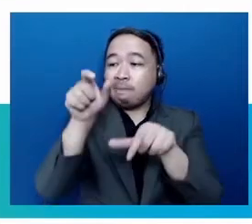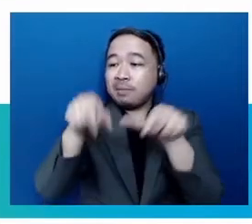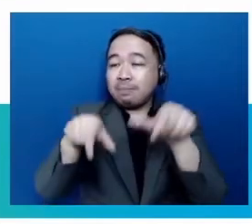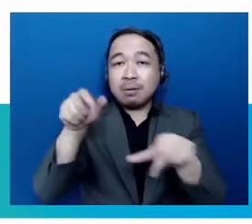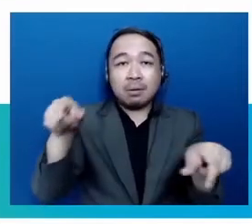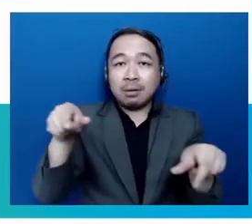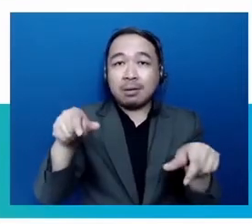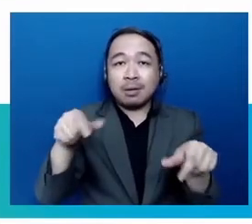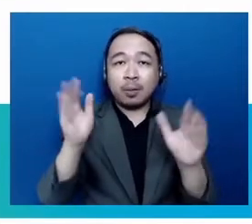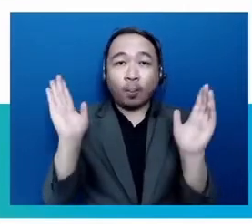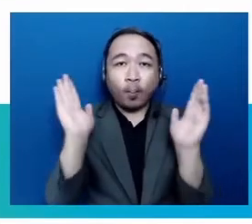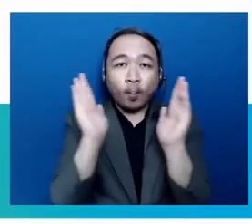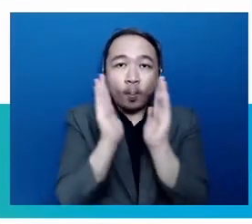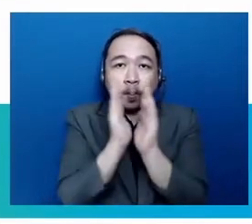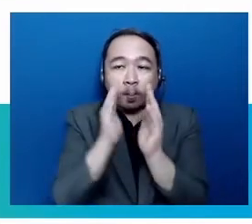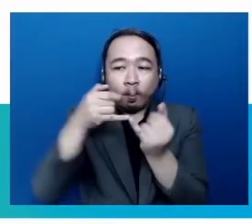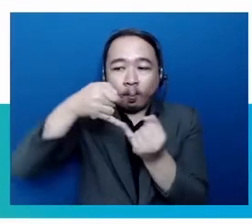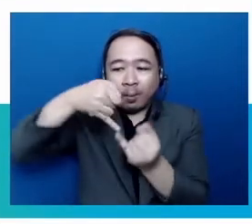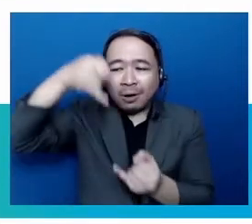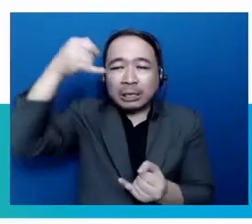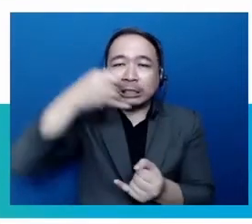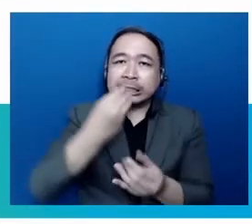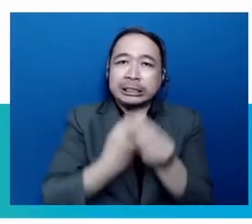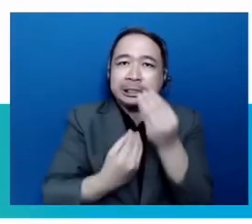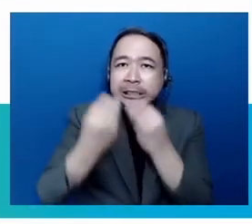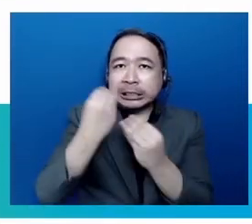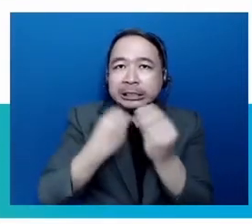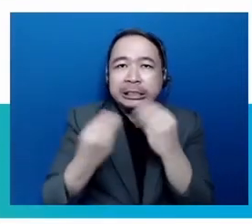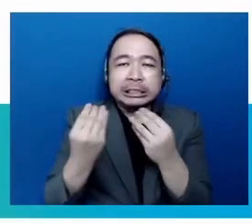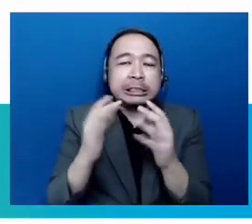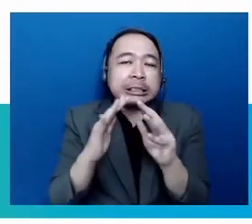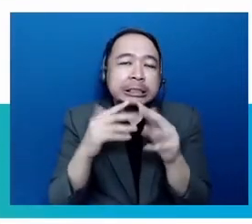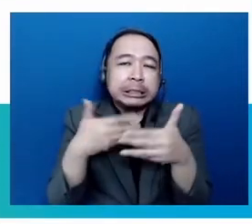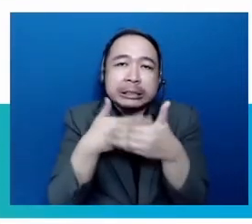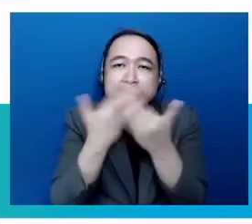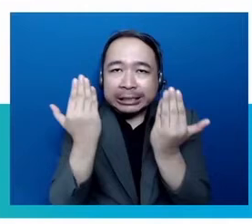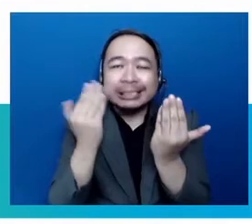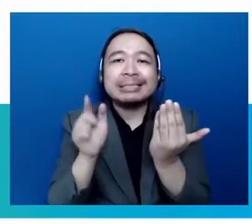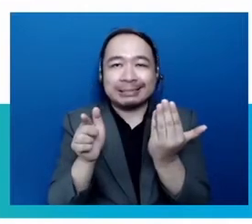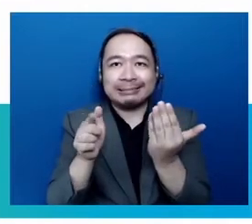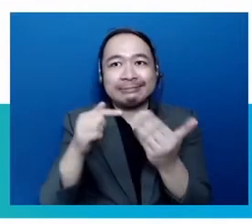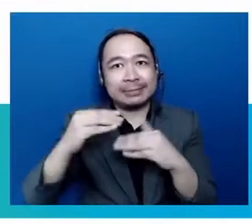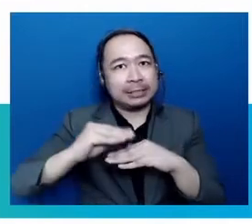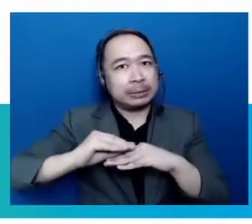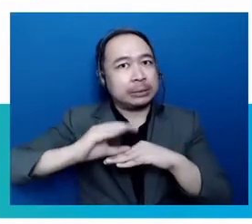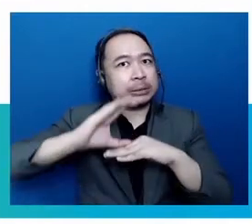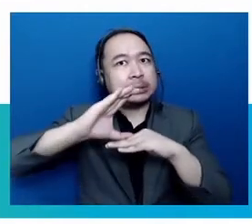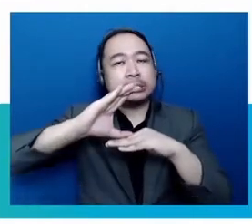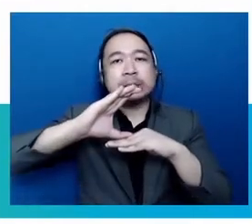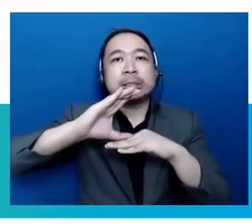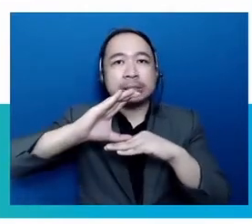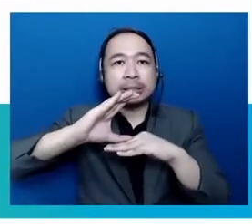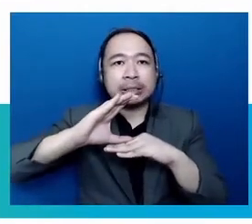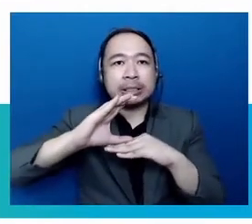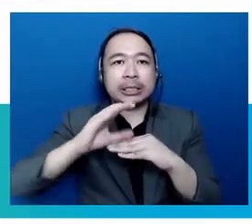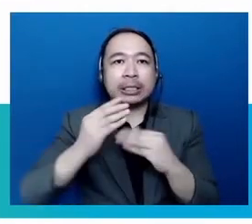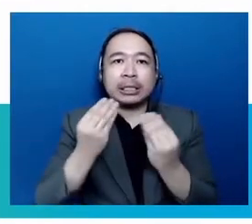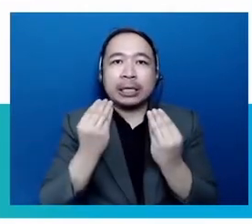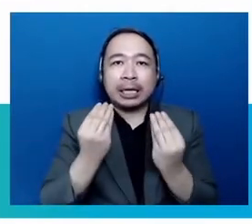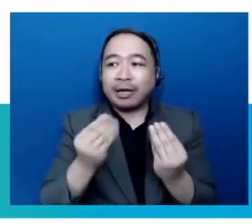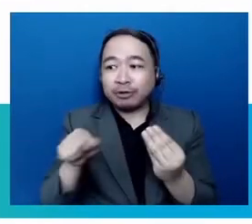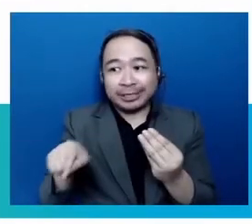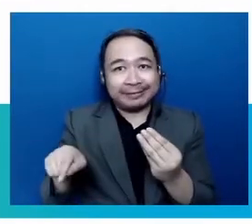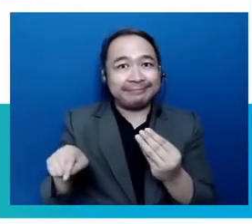We know that child wasting, that is children who are who weigh too little for their age,